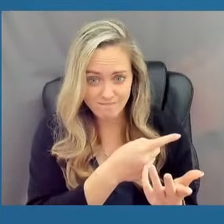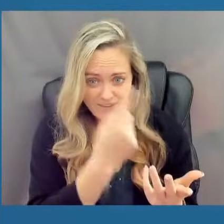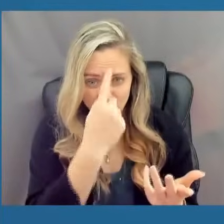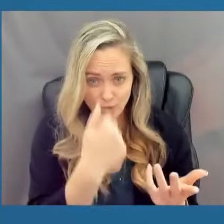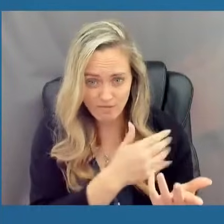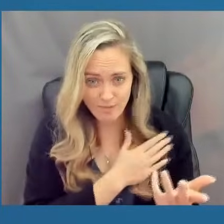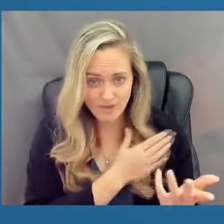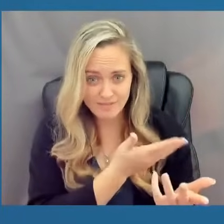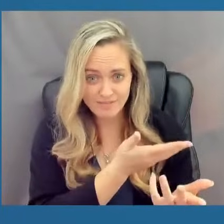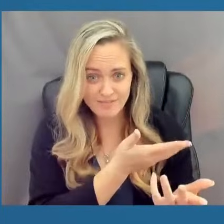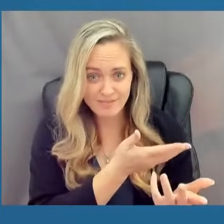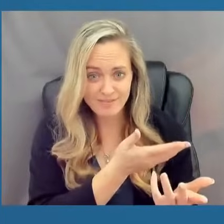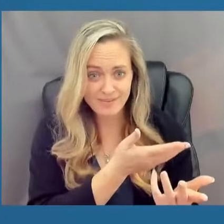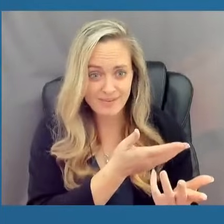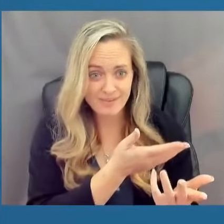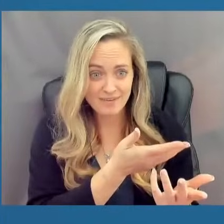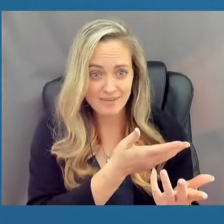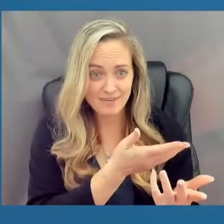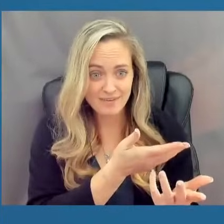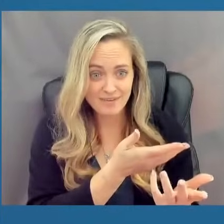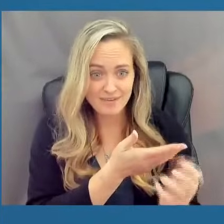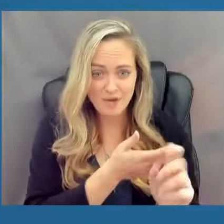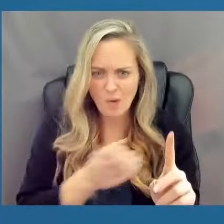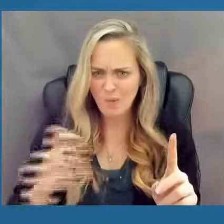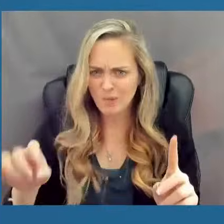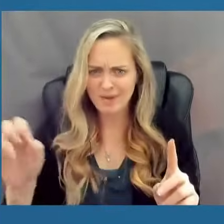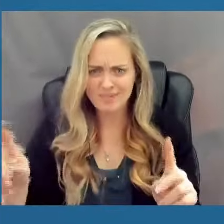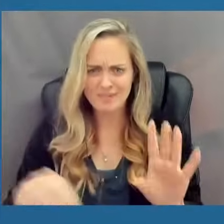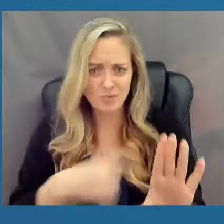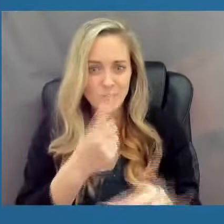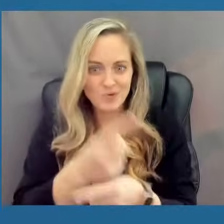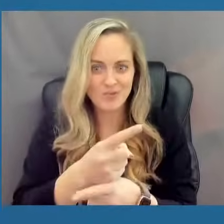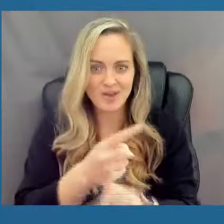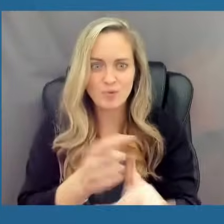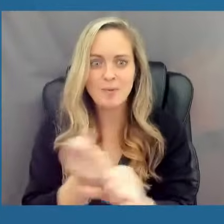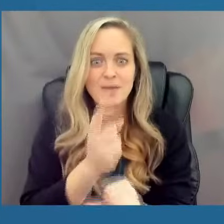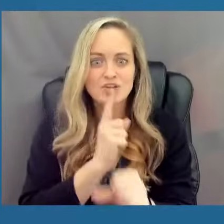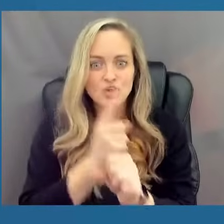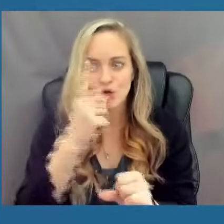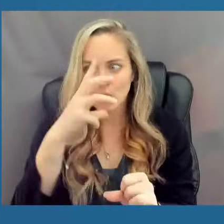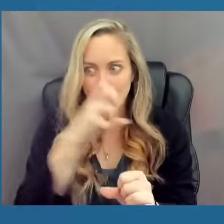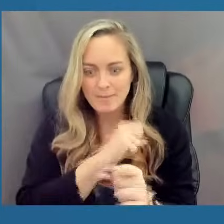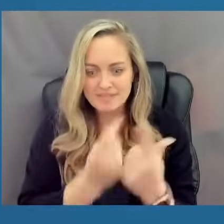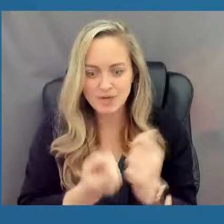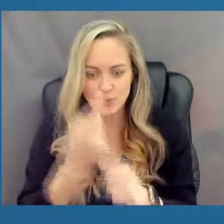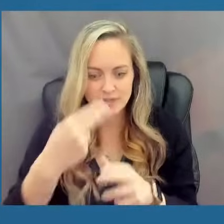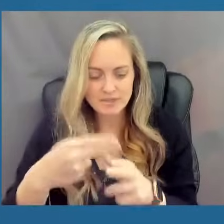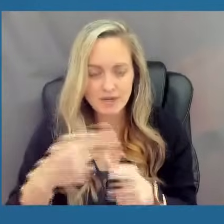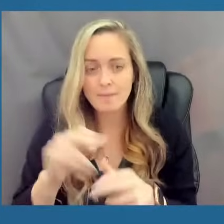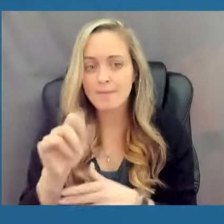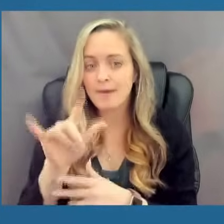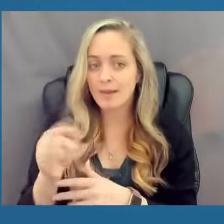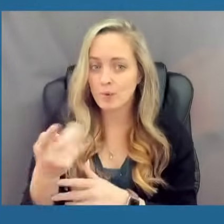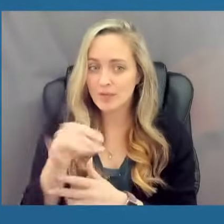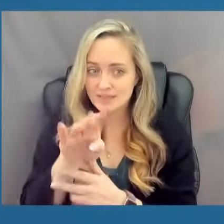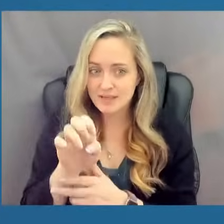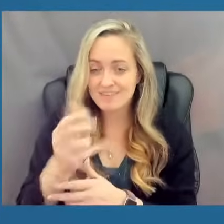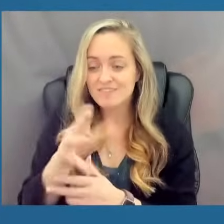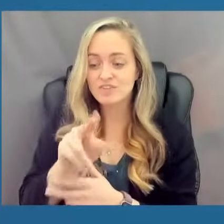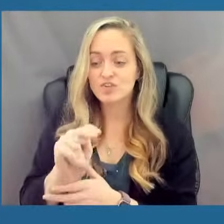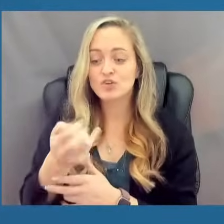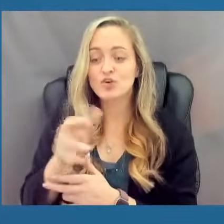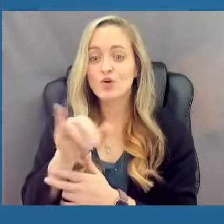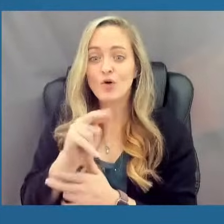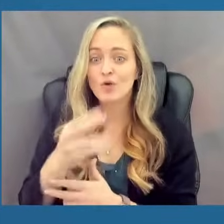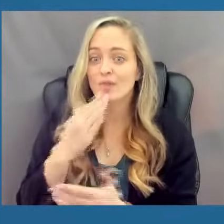It's Okay. under your Okay. binder. Oh, okay. You're right. I want to make sure I don't miss anybody. Our county executive, Jason Gardner, I want to thank him for joining us